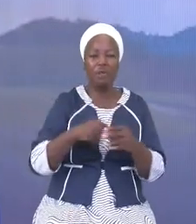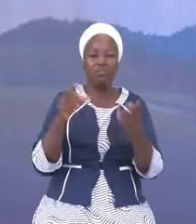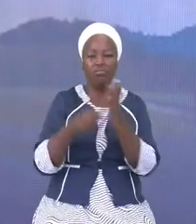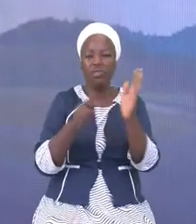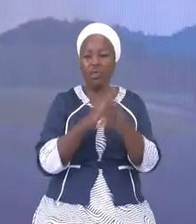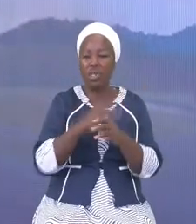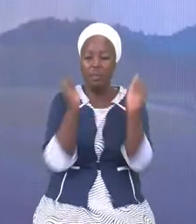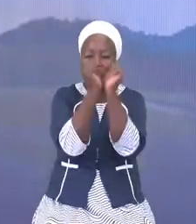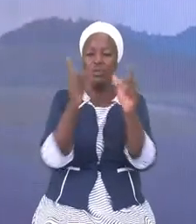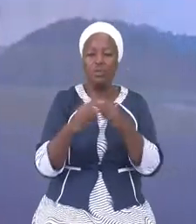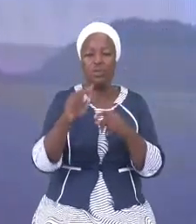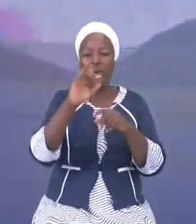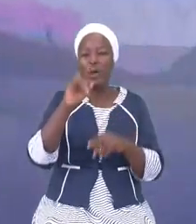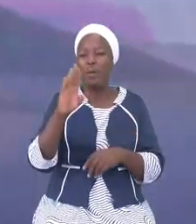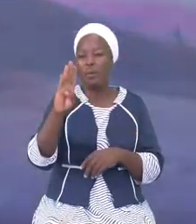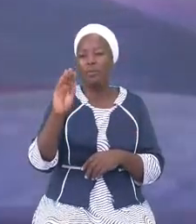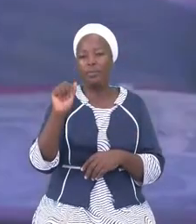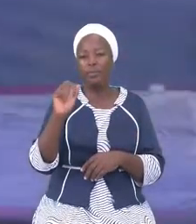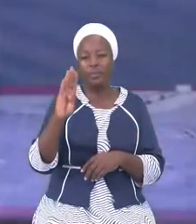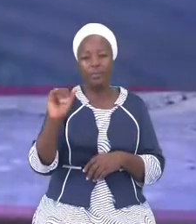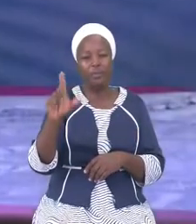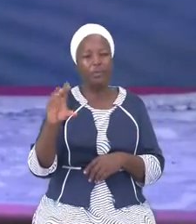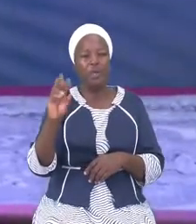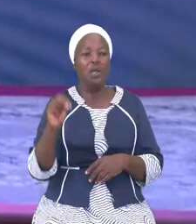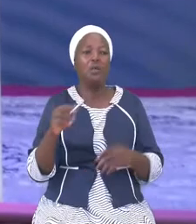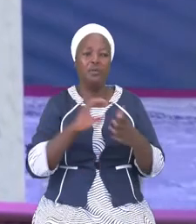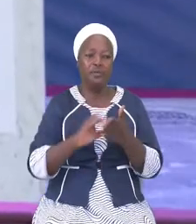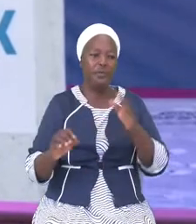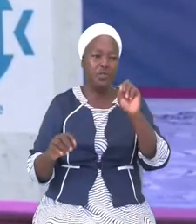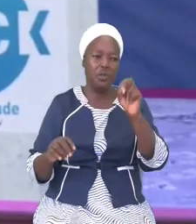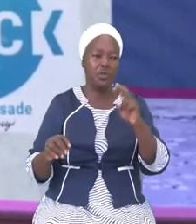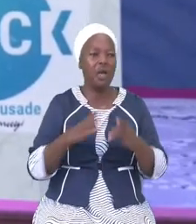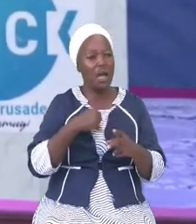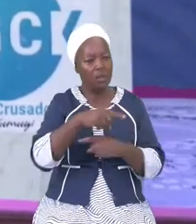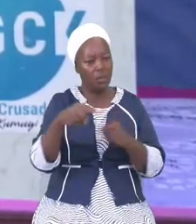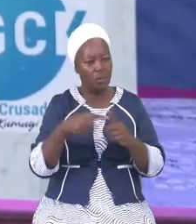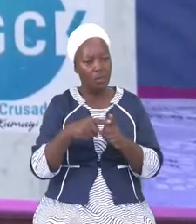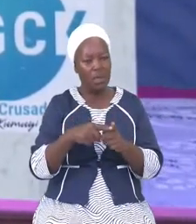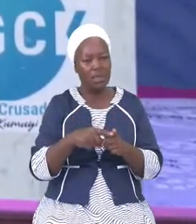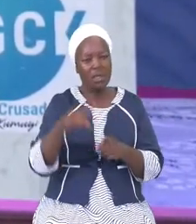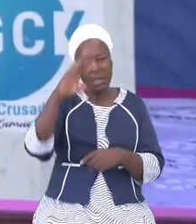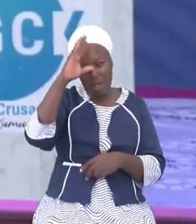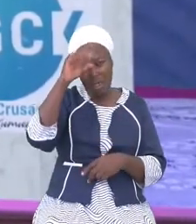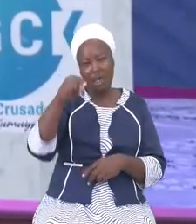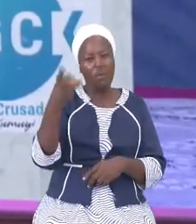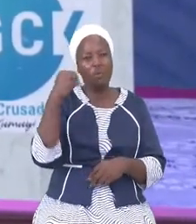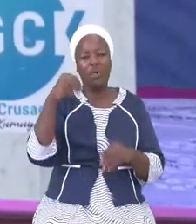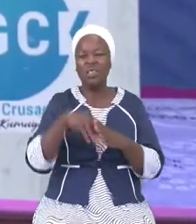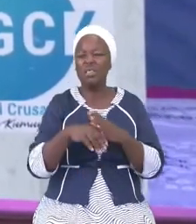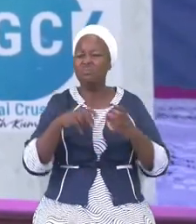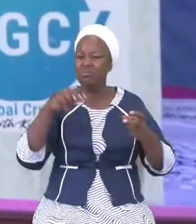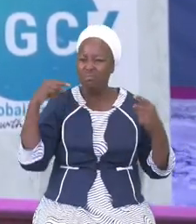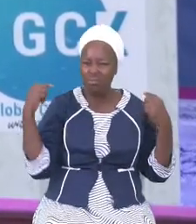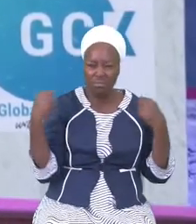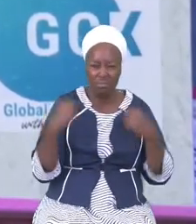when he was in affliction, when he was in affliction, God has many messengers. He has